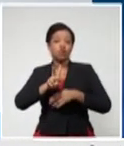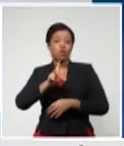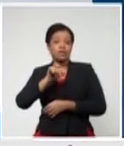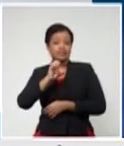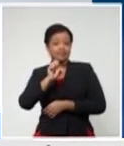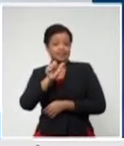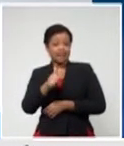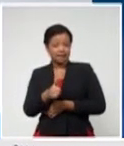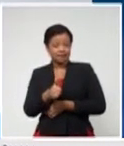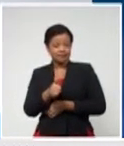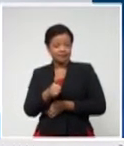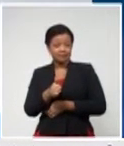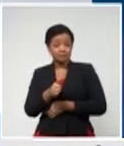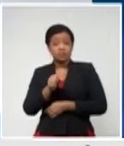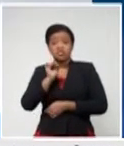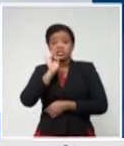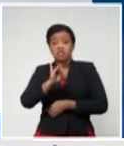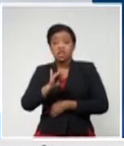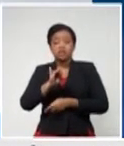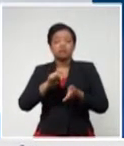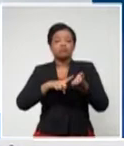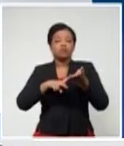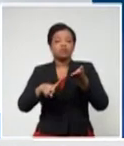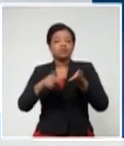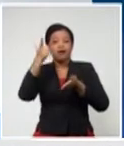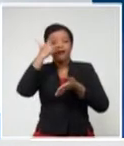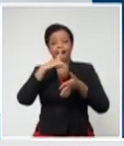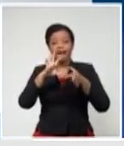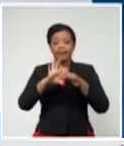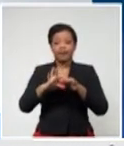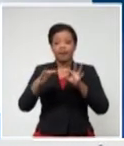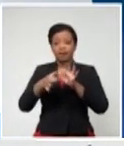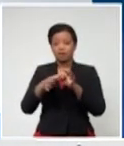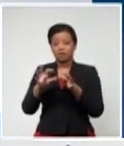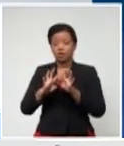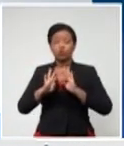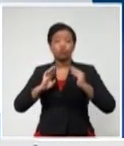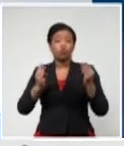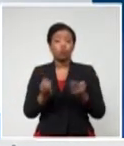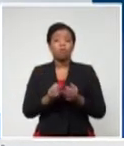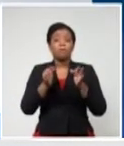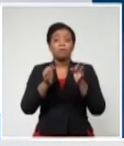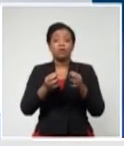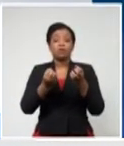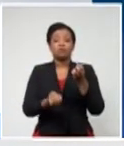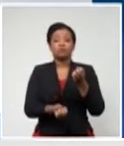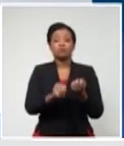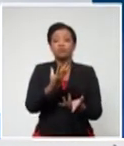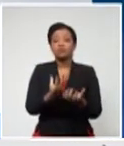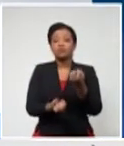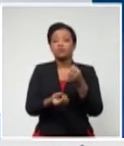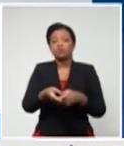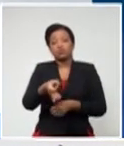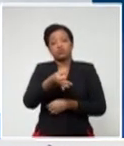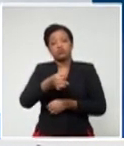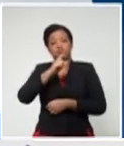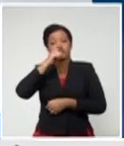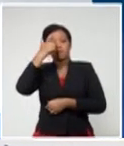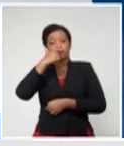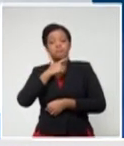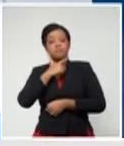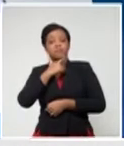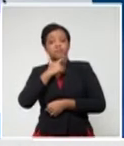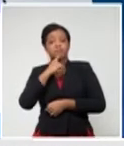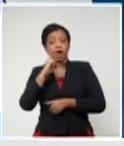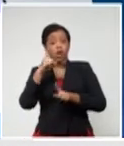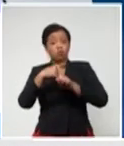Este and 2 from La Lisa. 7 are from Artemisa, all from the municipality of Bauta.